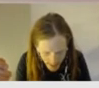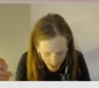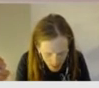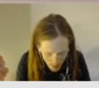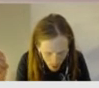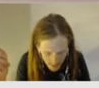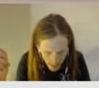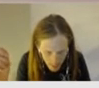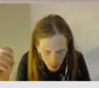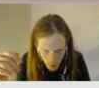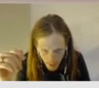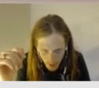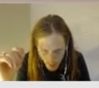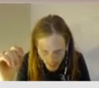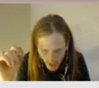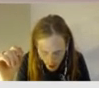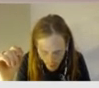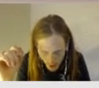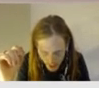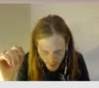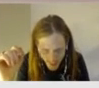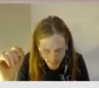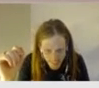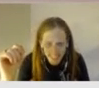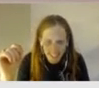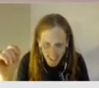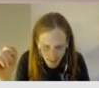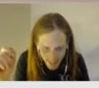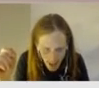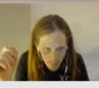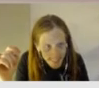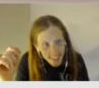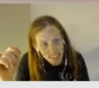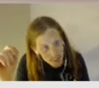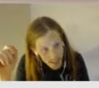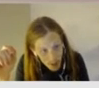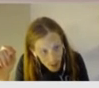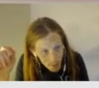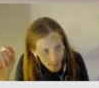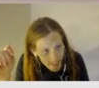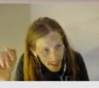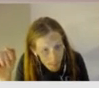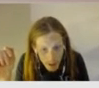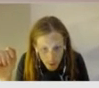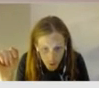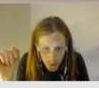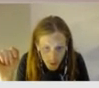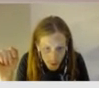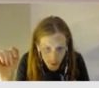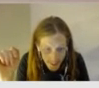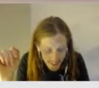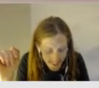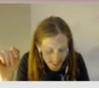then I spend all my time trying to then have a conversation with them. And then it finally happens. So today I'm here with Michael Duke,